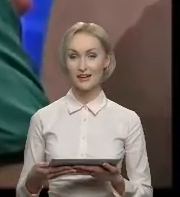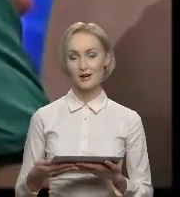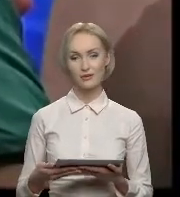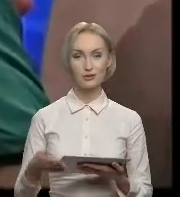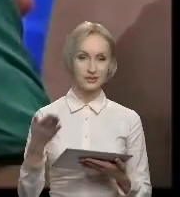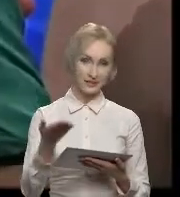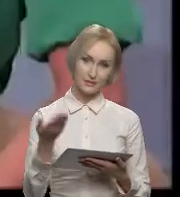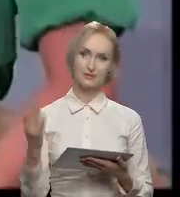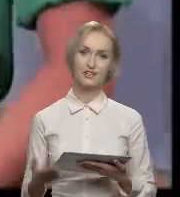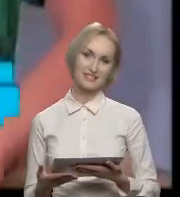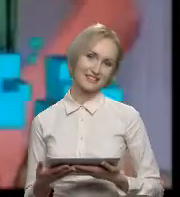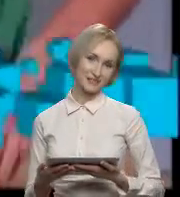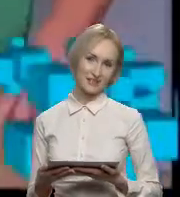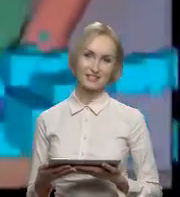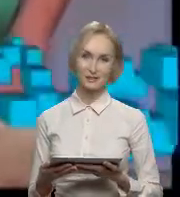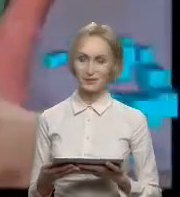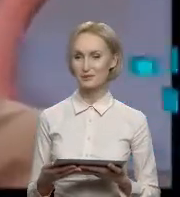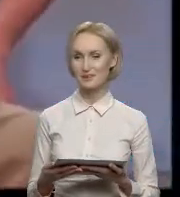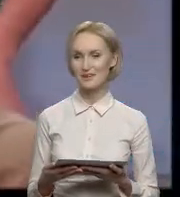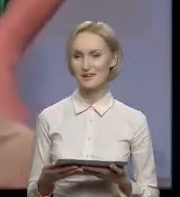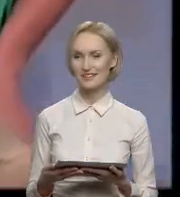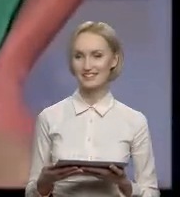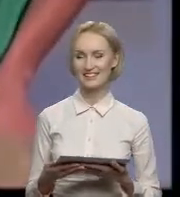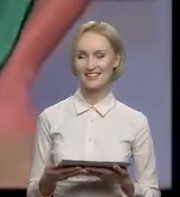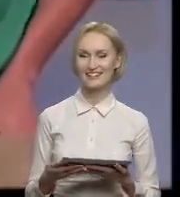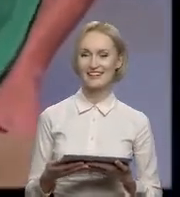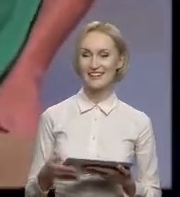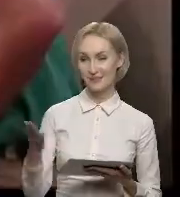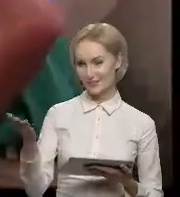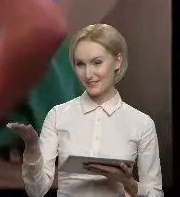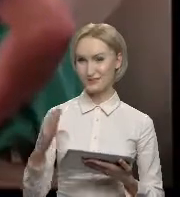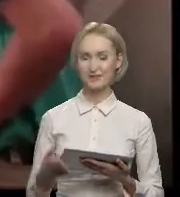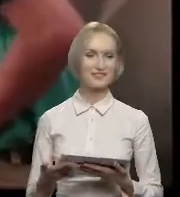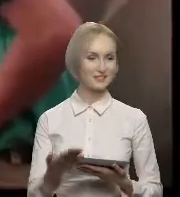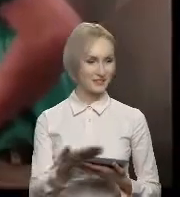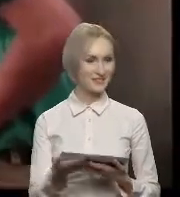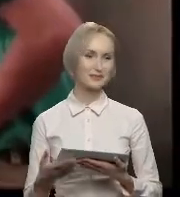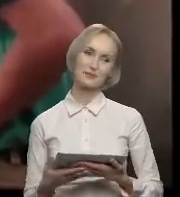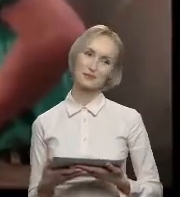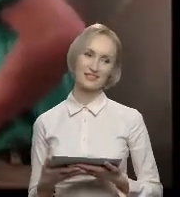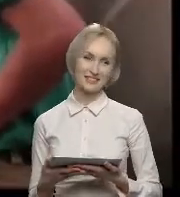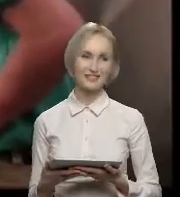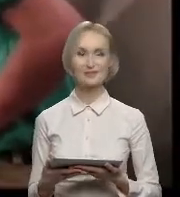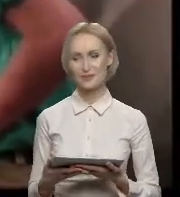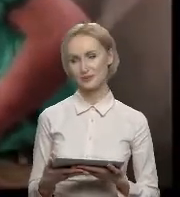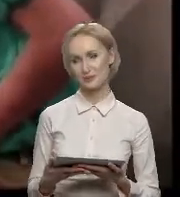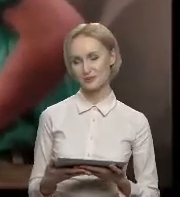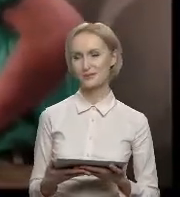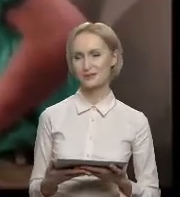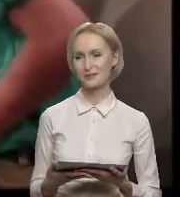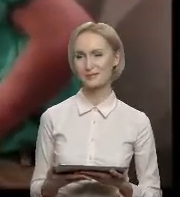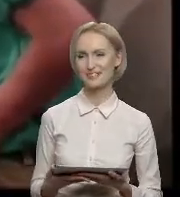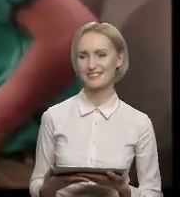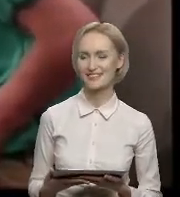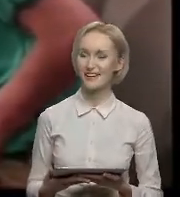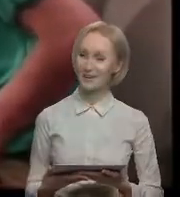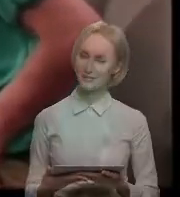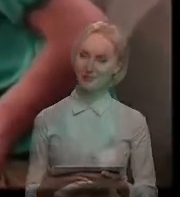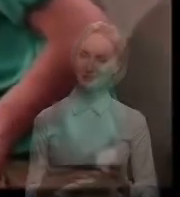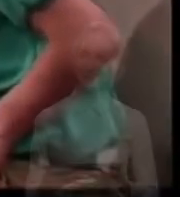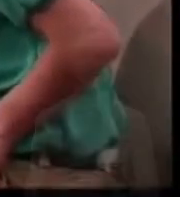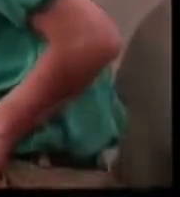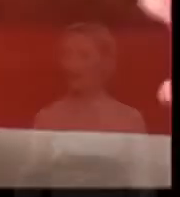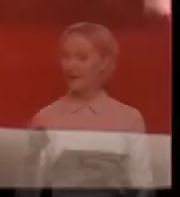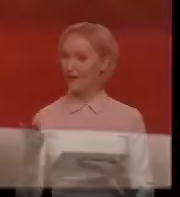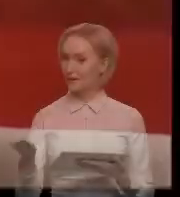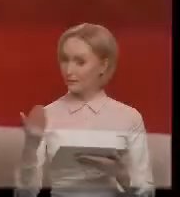17. Tried like 100. 100 times. I don't even know the other 17. Why not, for the baby's sake, take the DNA why test? Why are you worrying about? Why are you worrying about my